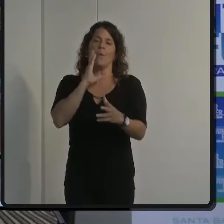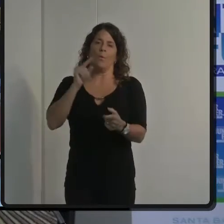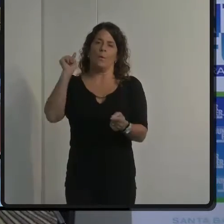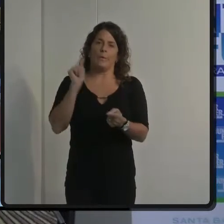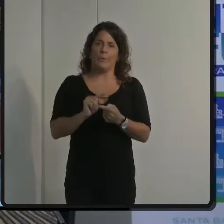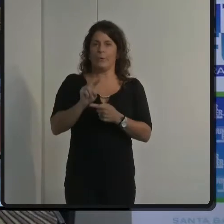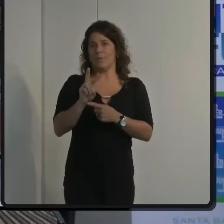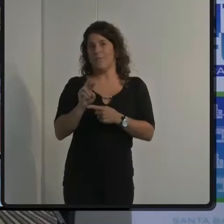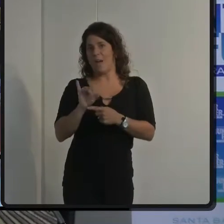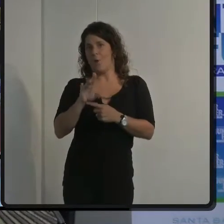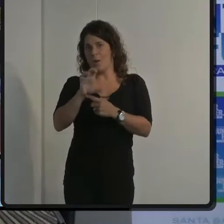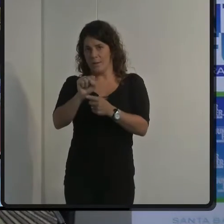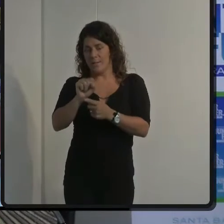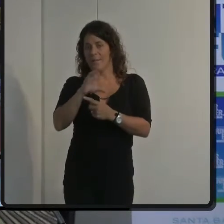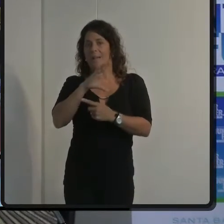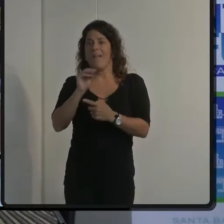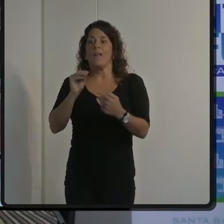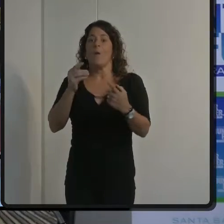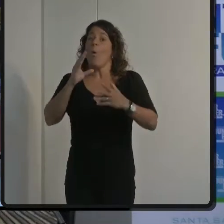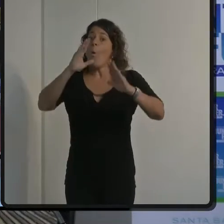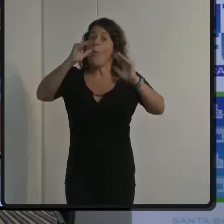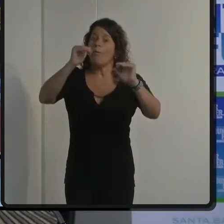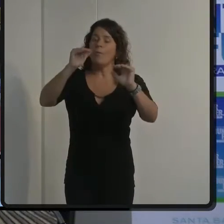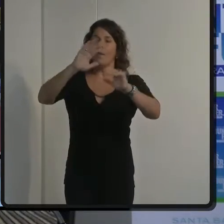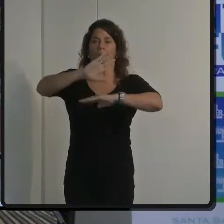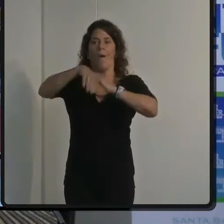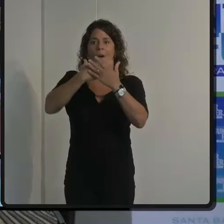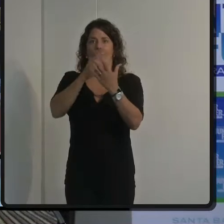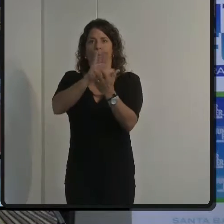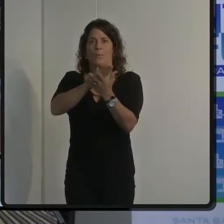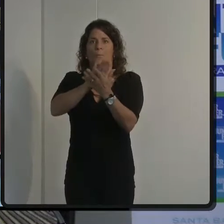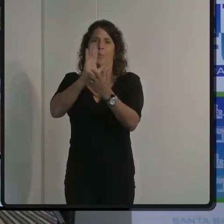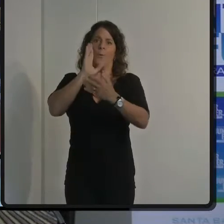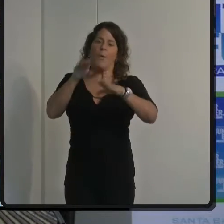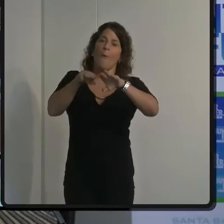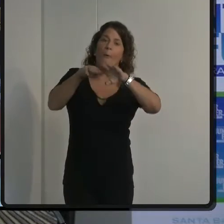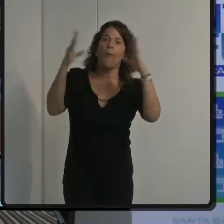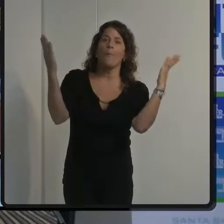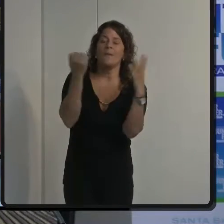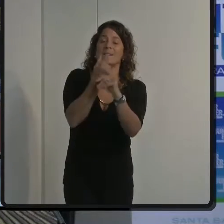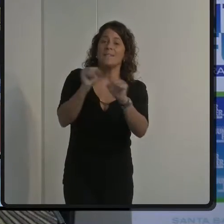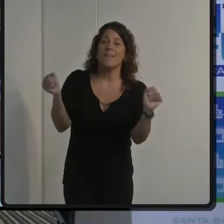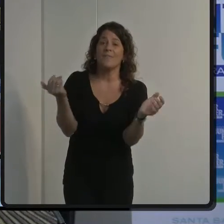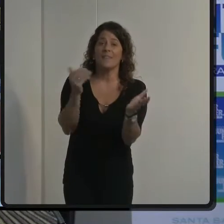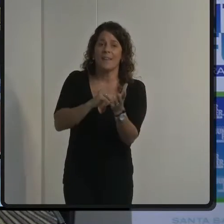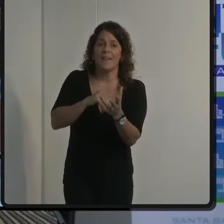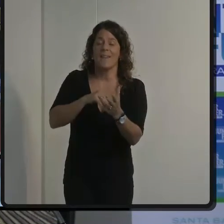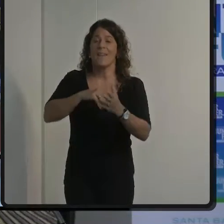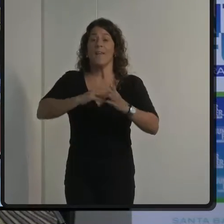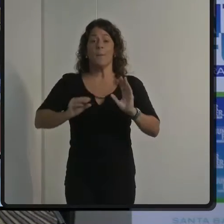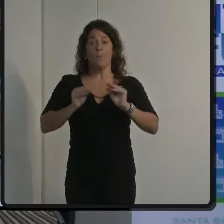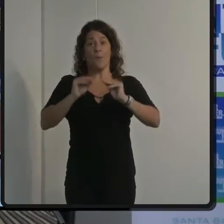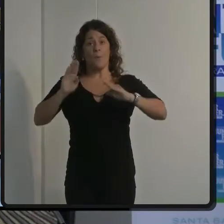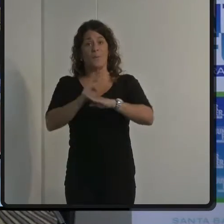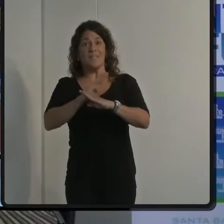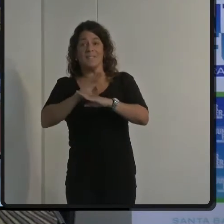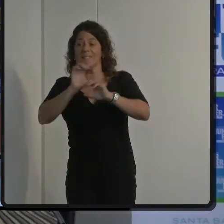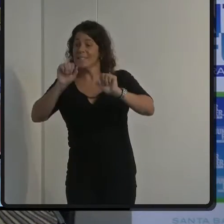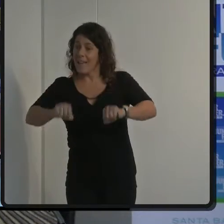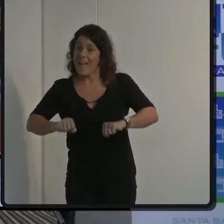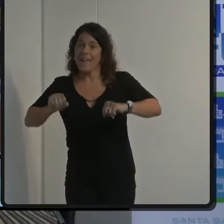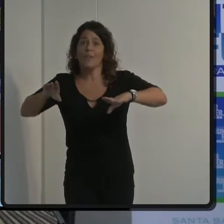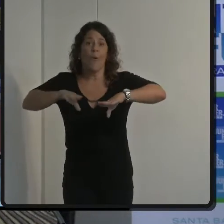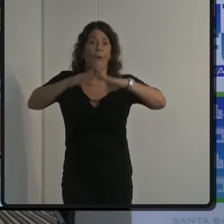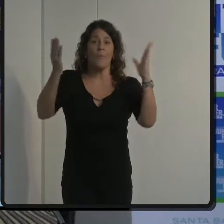more and get to a point where all schools can open more safely, more businesses can operate, and our lives can